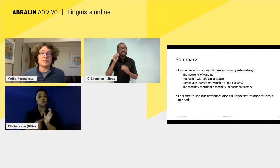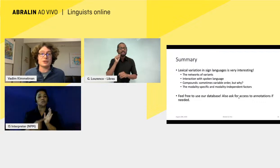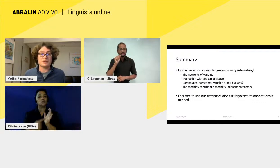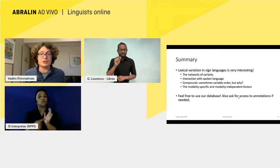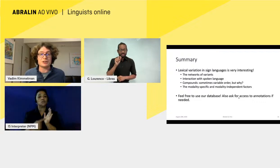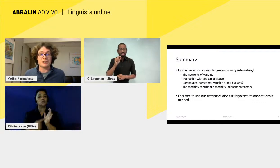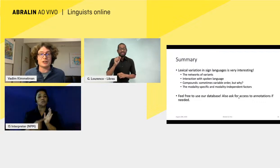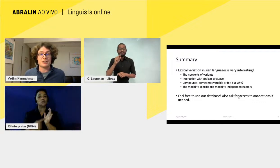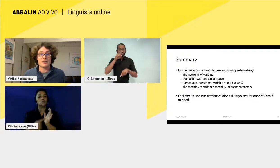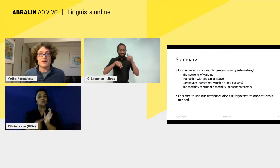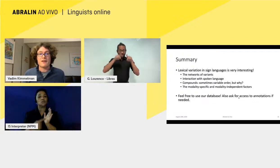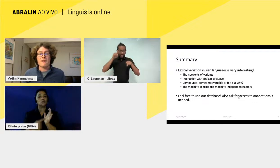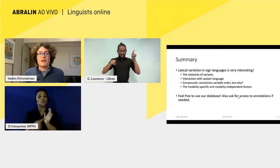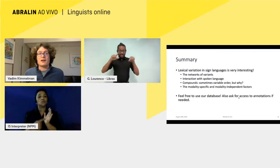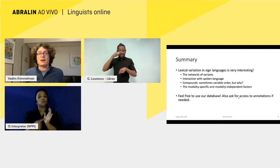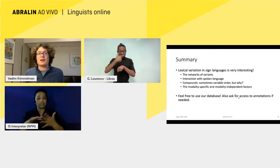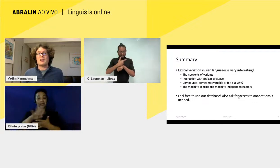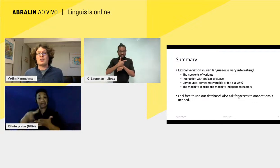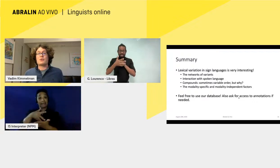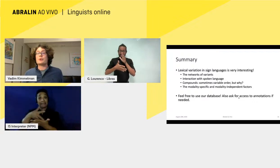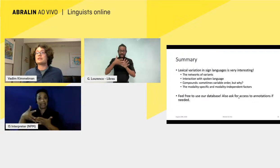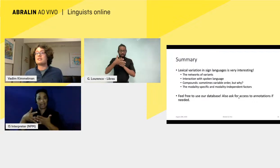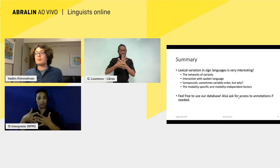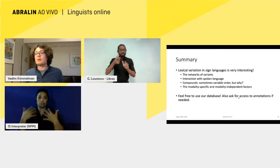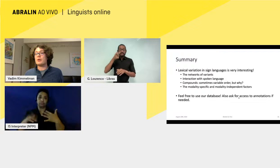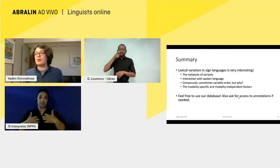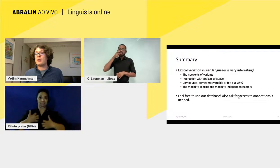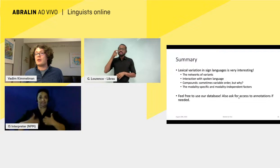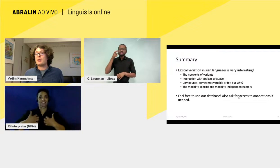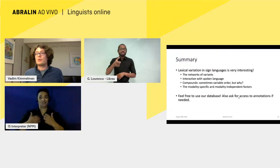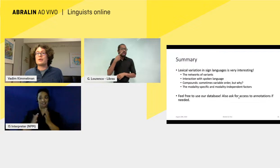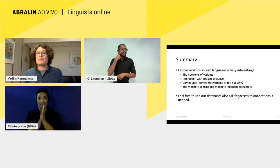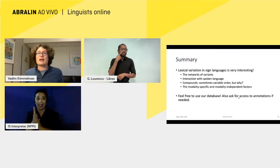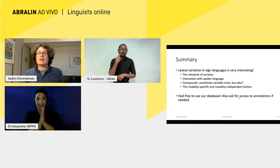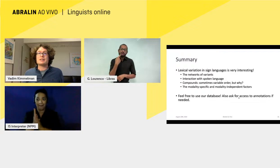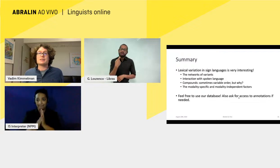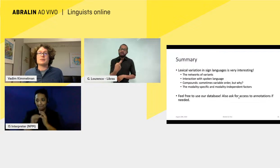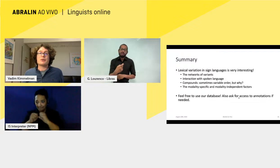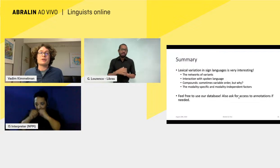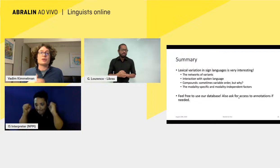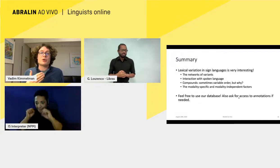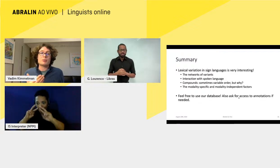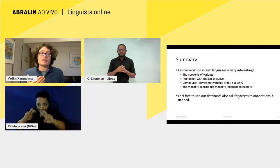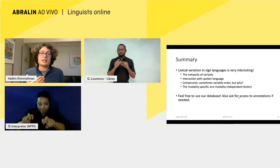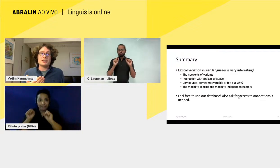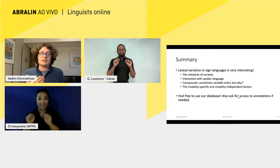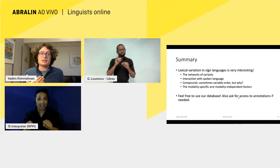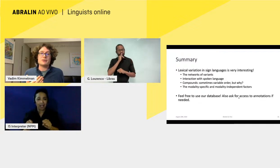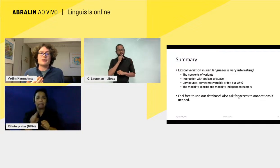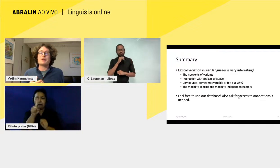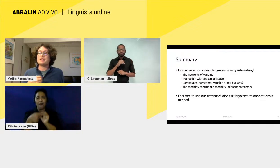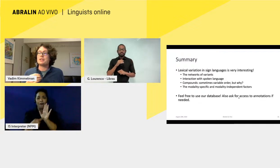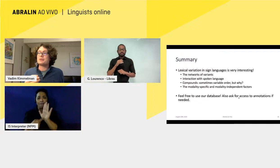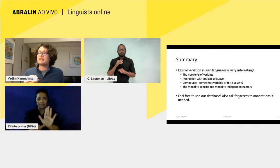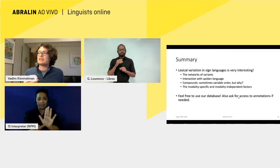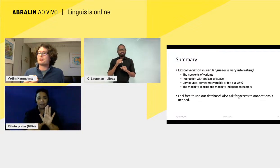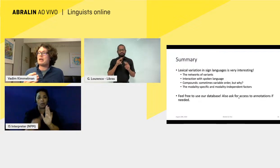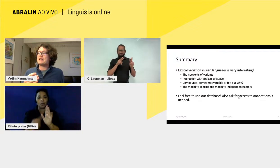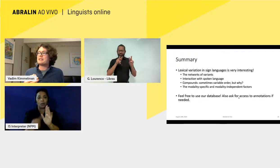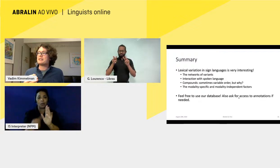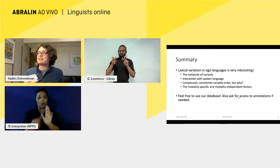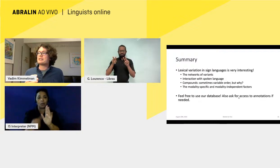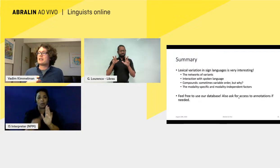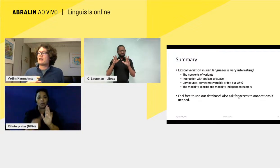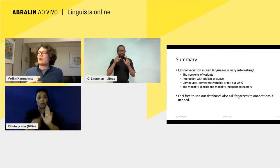be very interesting. For example, we find very complicated, very